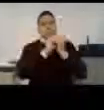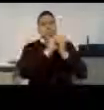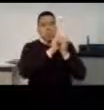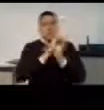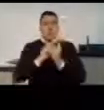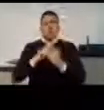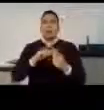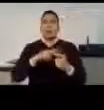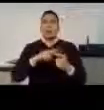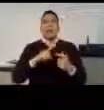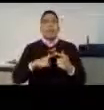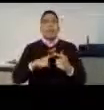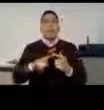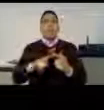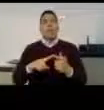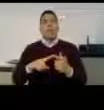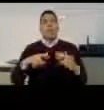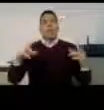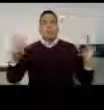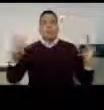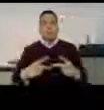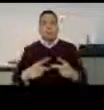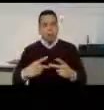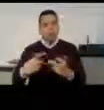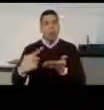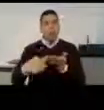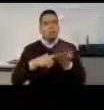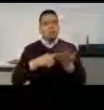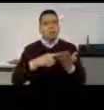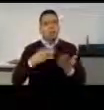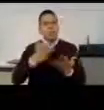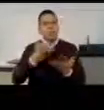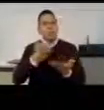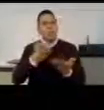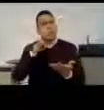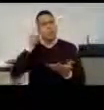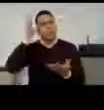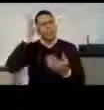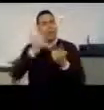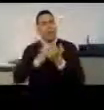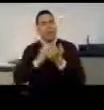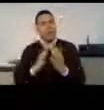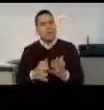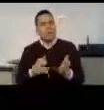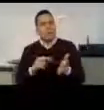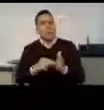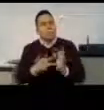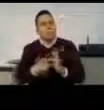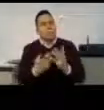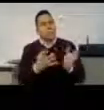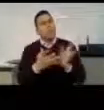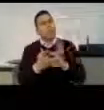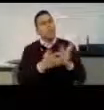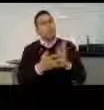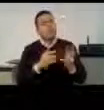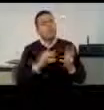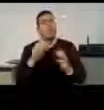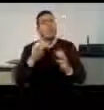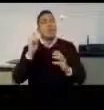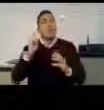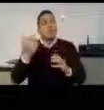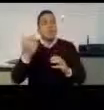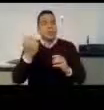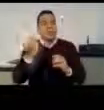new. So this concludes officially the webinar component. So we want to say farewell to